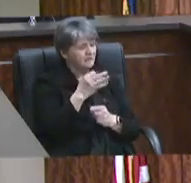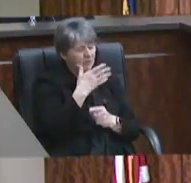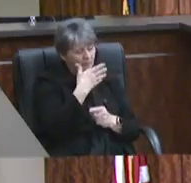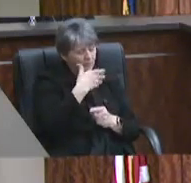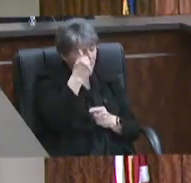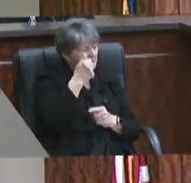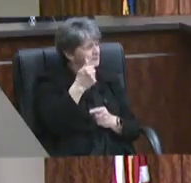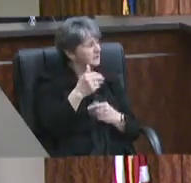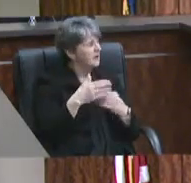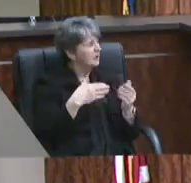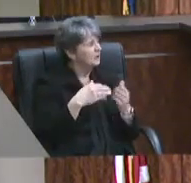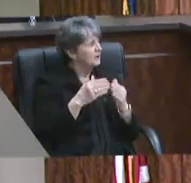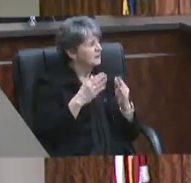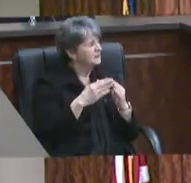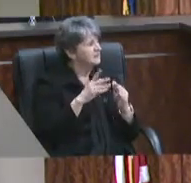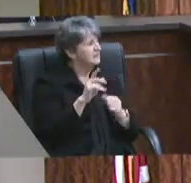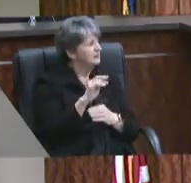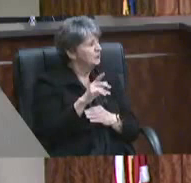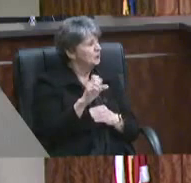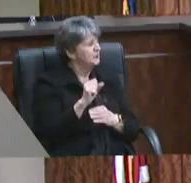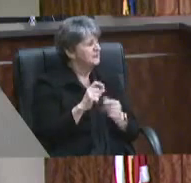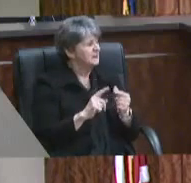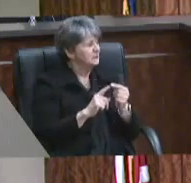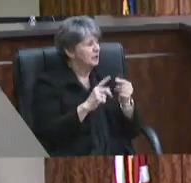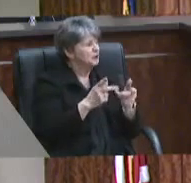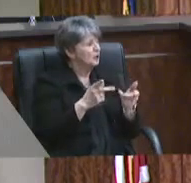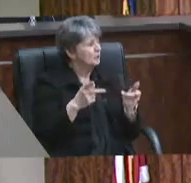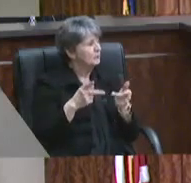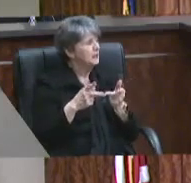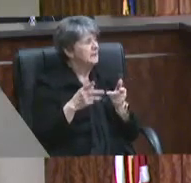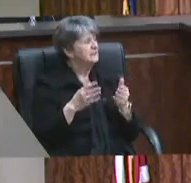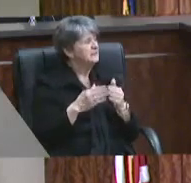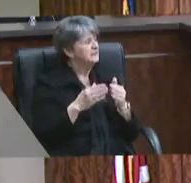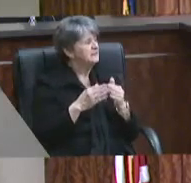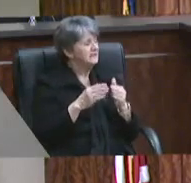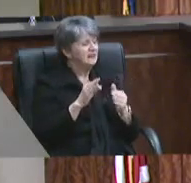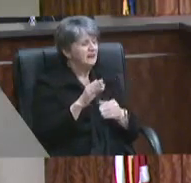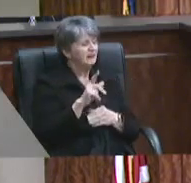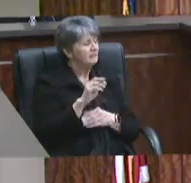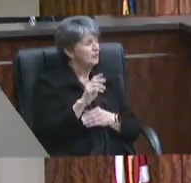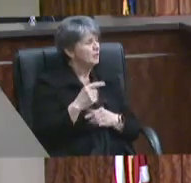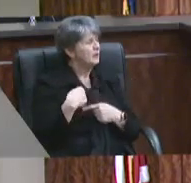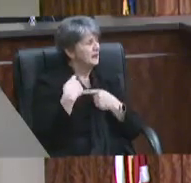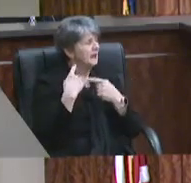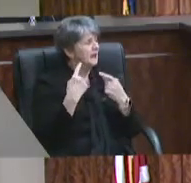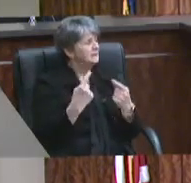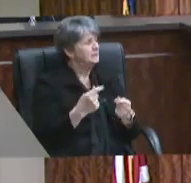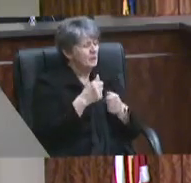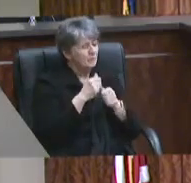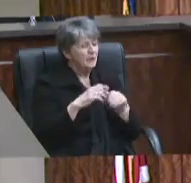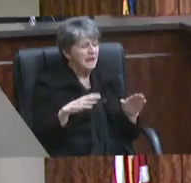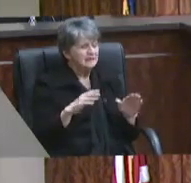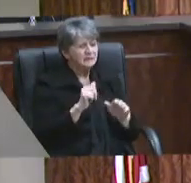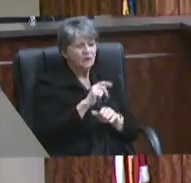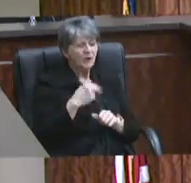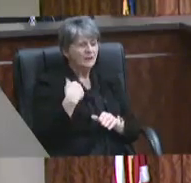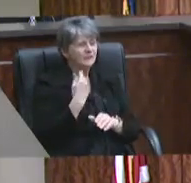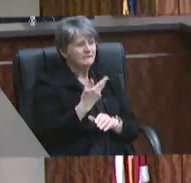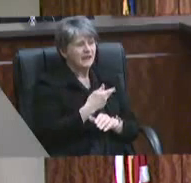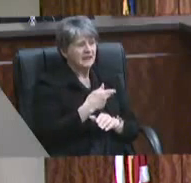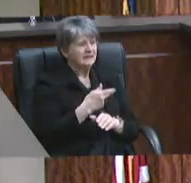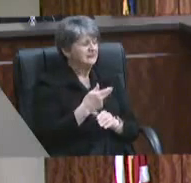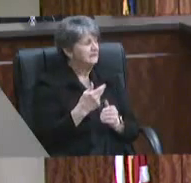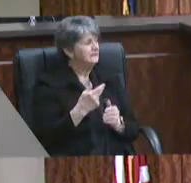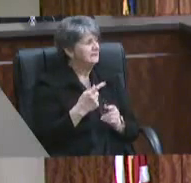that the city of Laurel is a special place. The city of Laurel has truly been blessed. All of us, all the citizens have been blessed